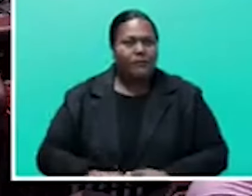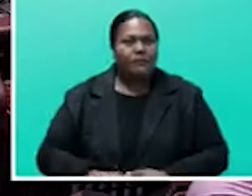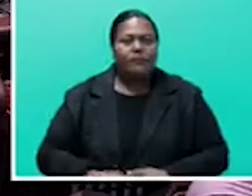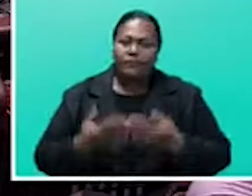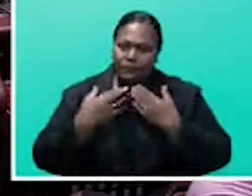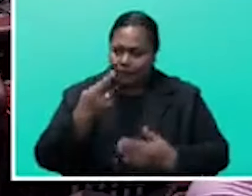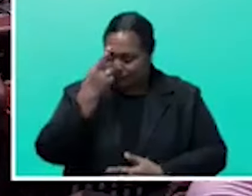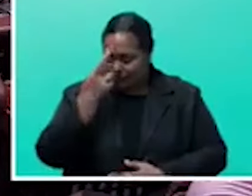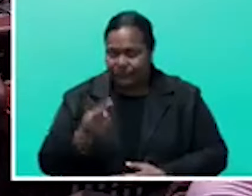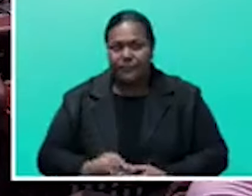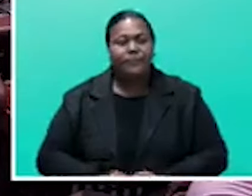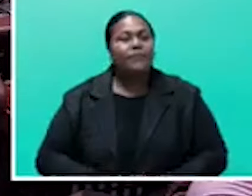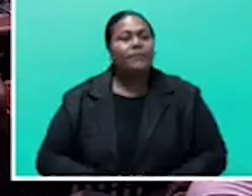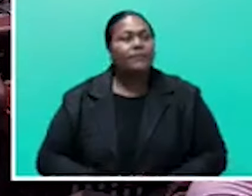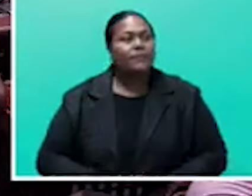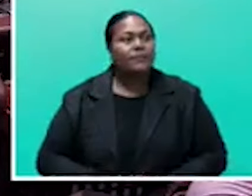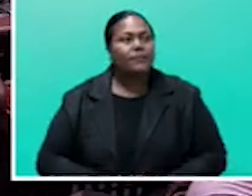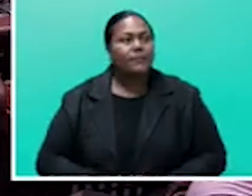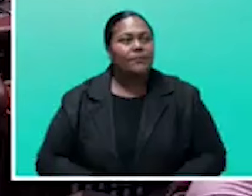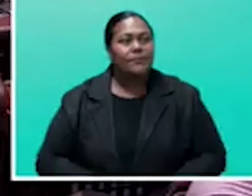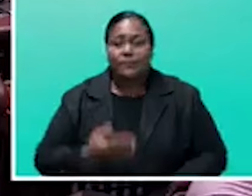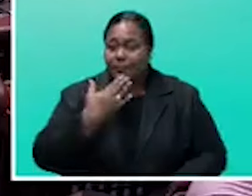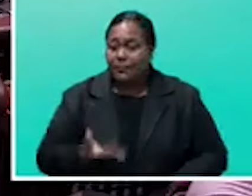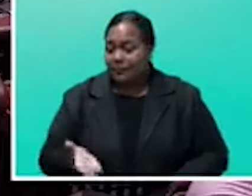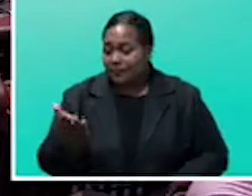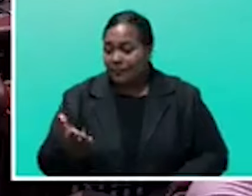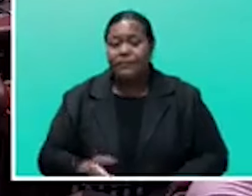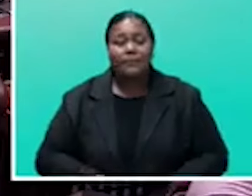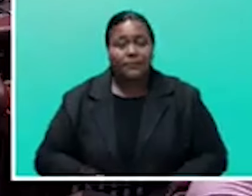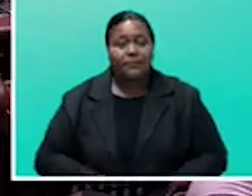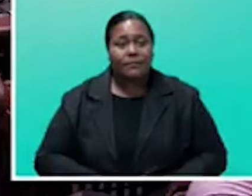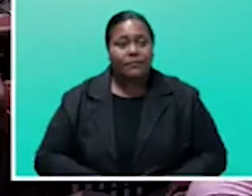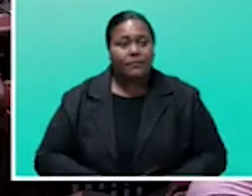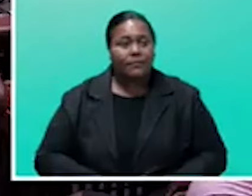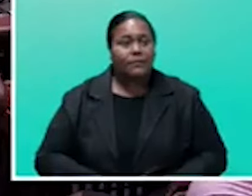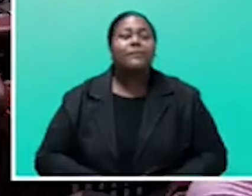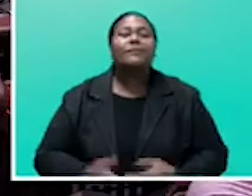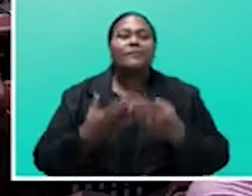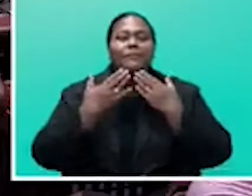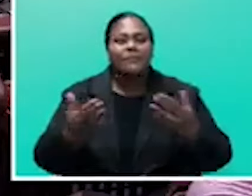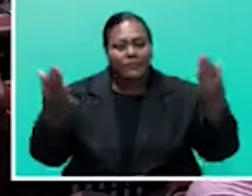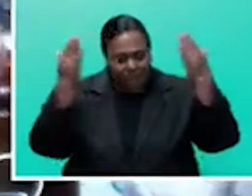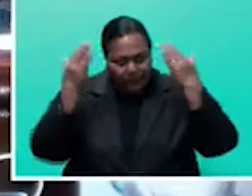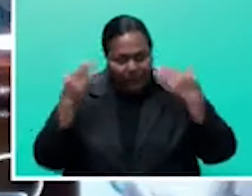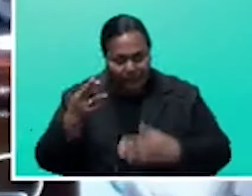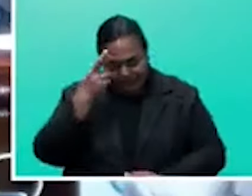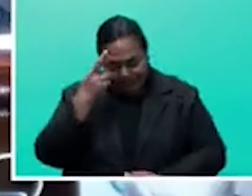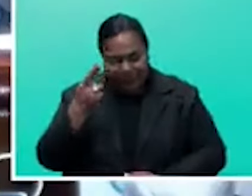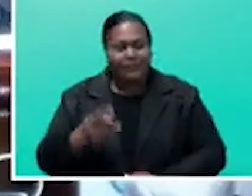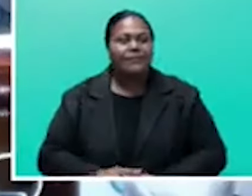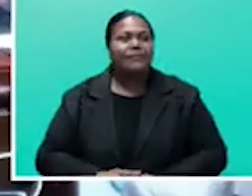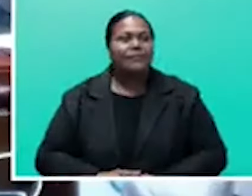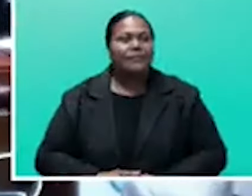sir. Please continue, Honourable. Continue, sir. Thank you, Honourable Speaker. Say, all